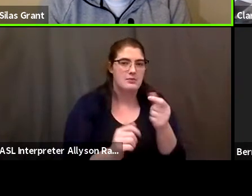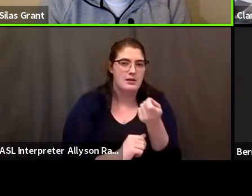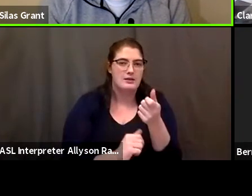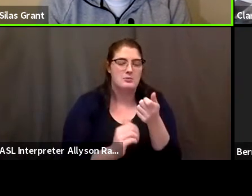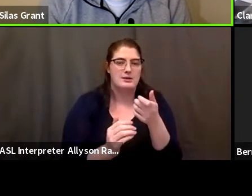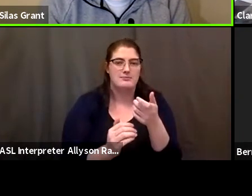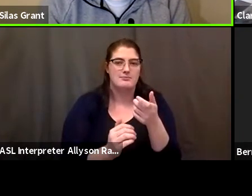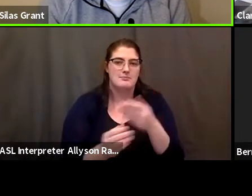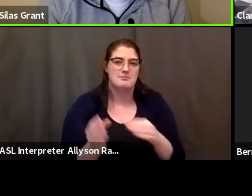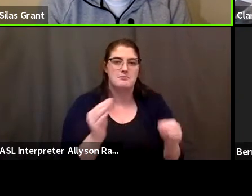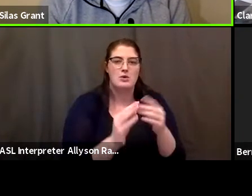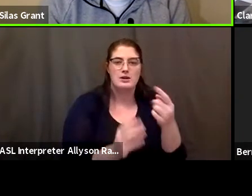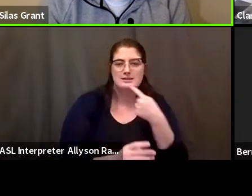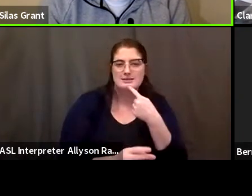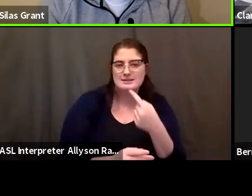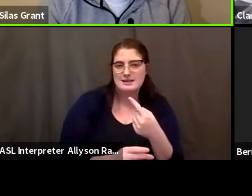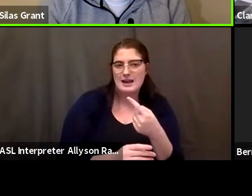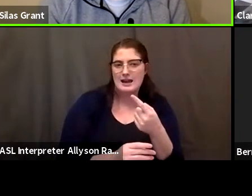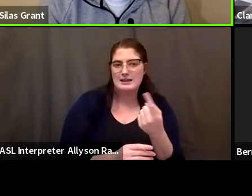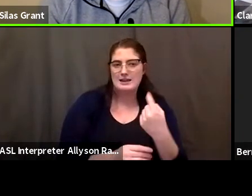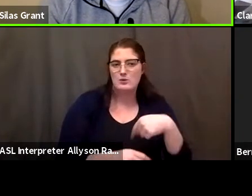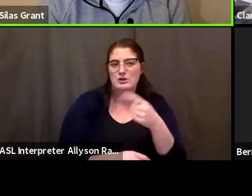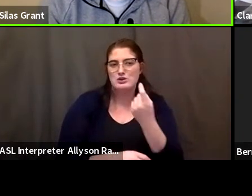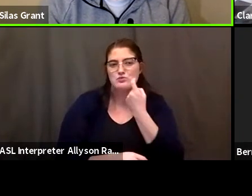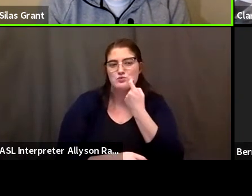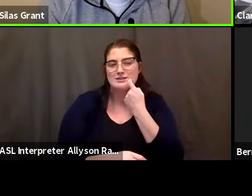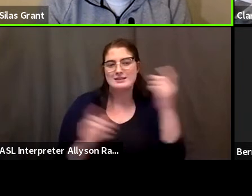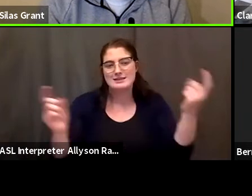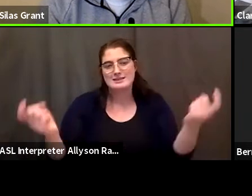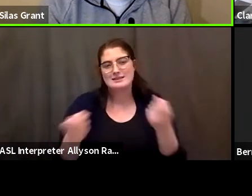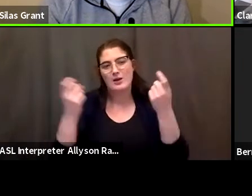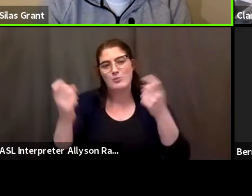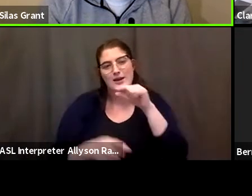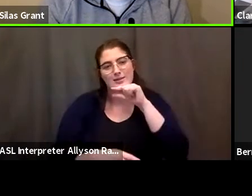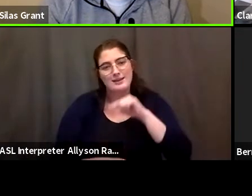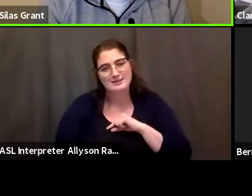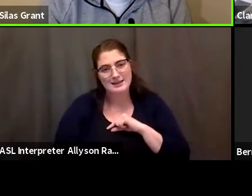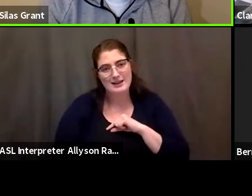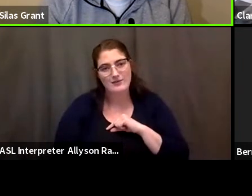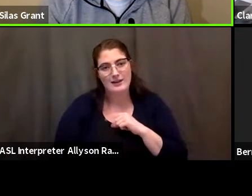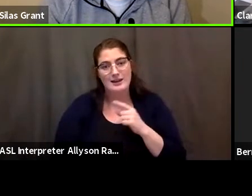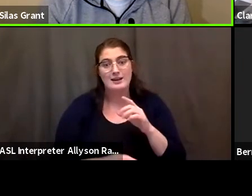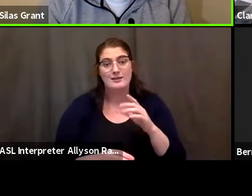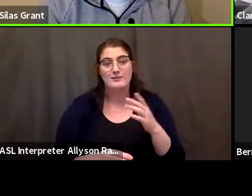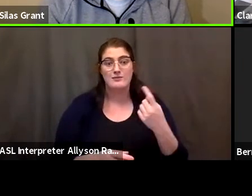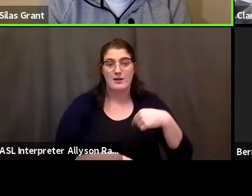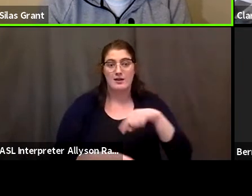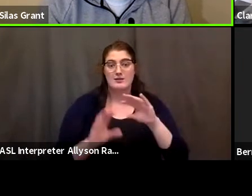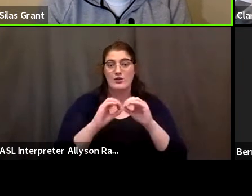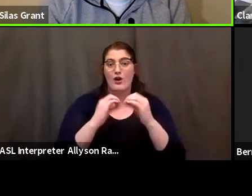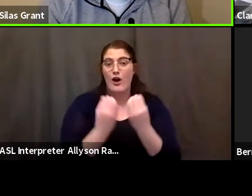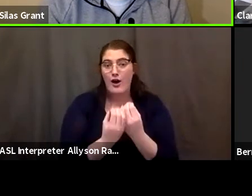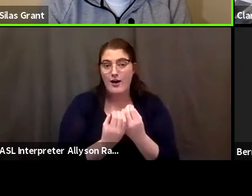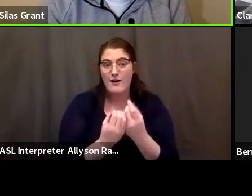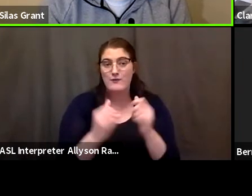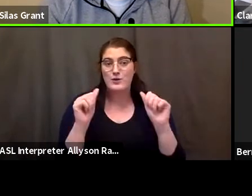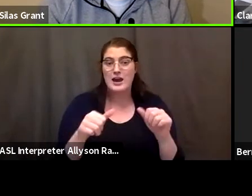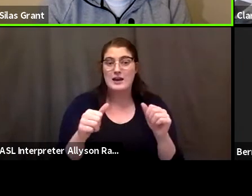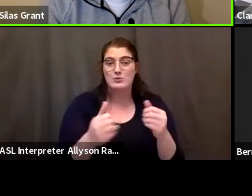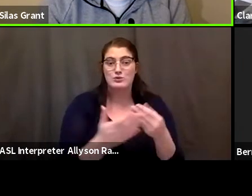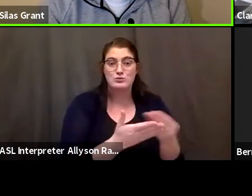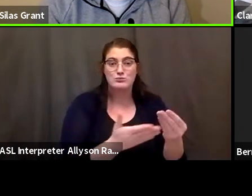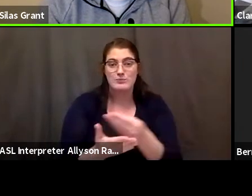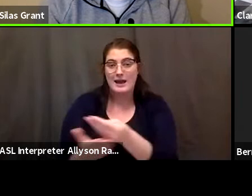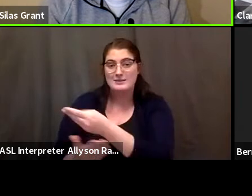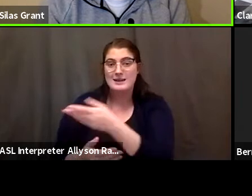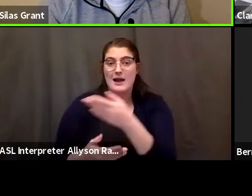state that we just recently celebrated Thanksgiving. As an office, we were able to distribute